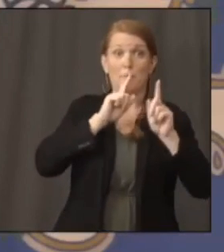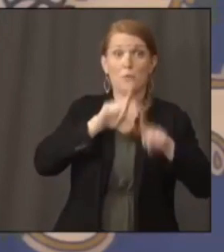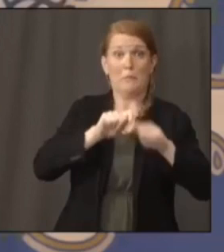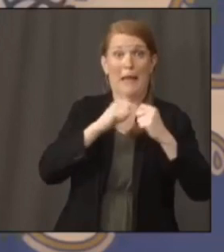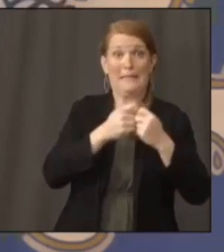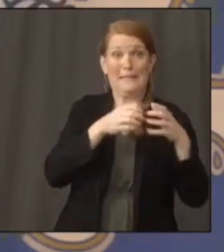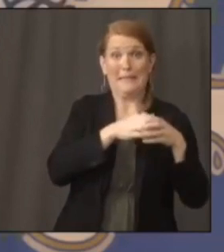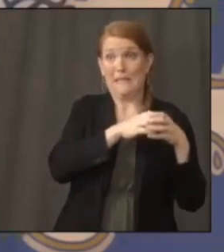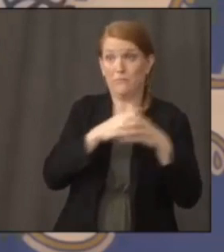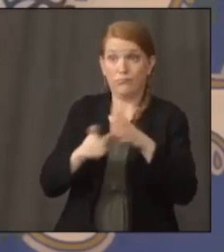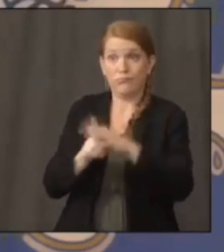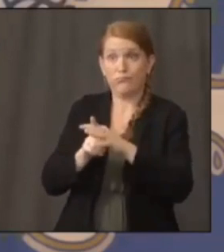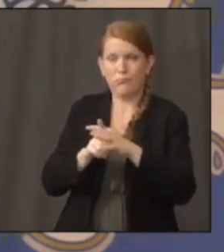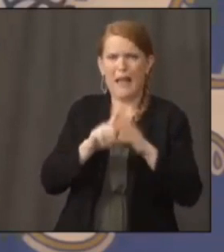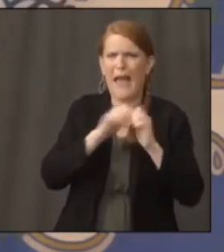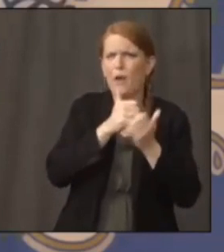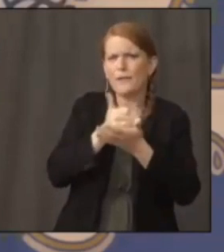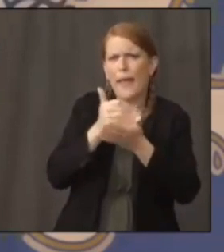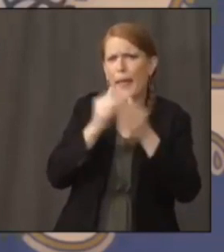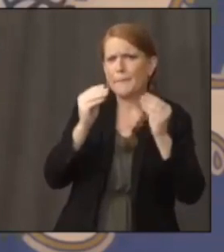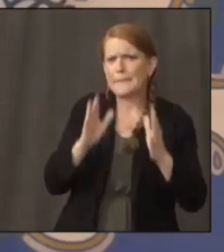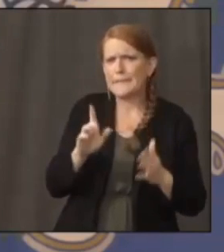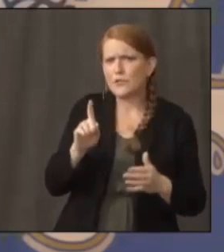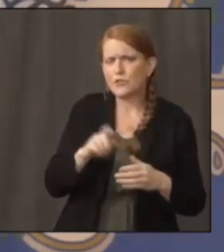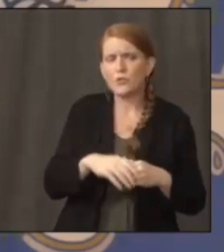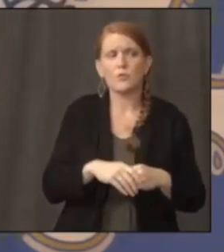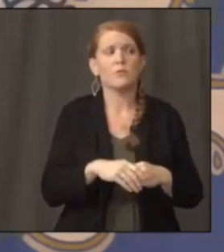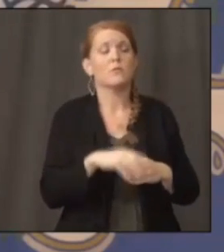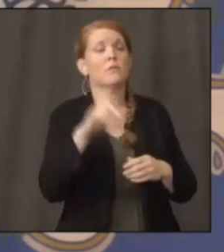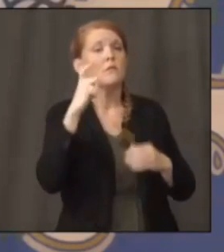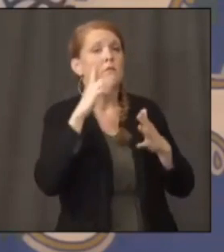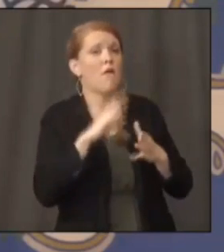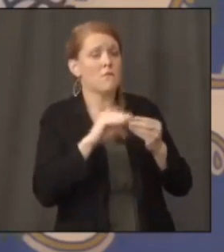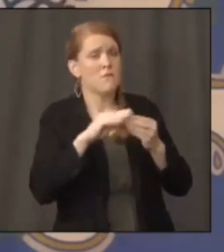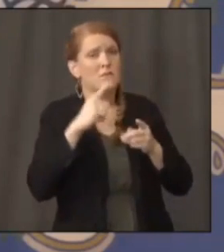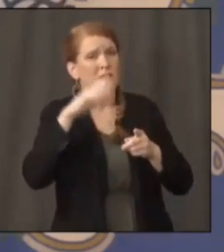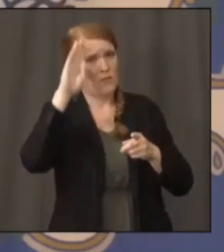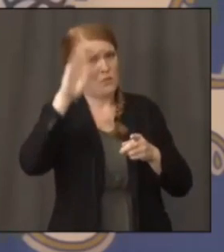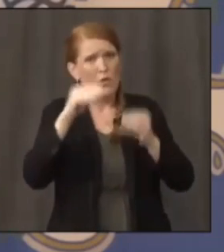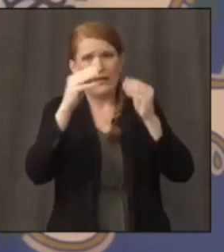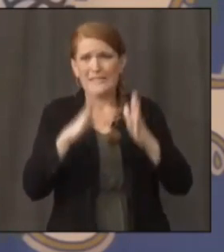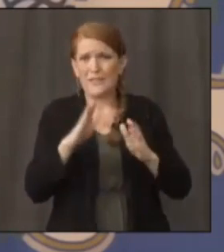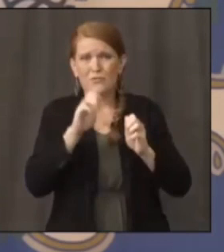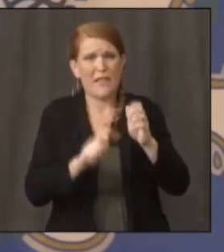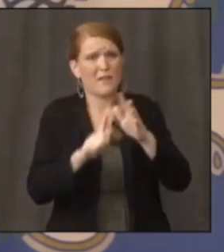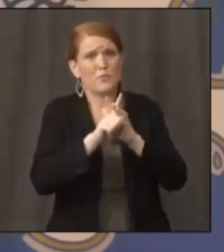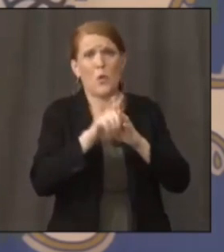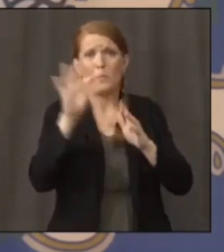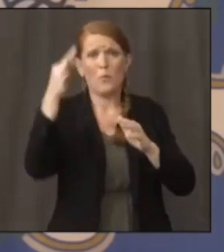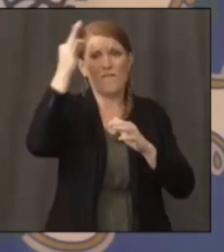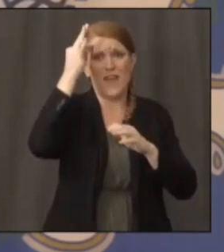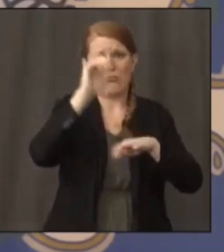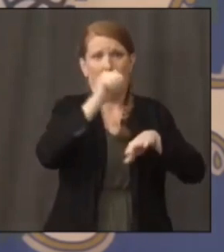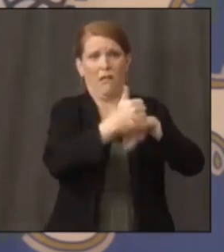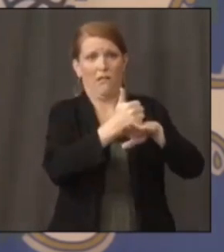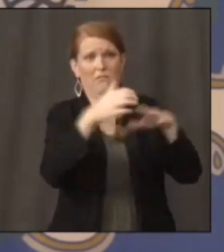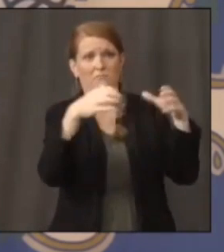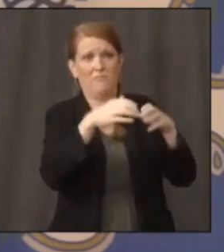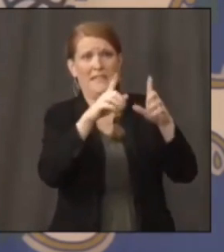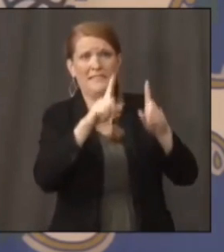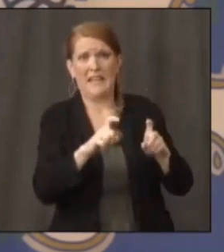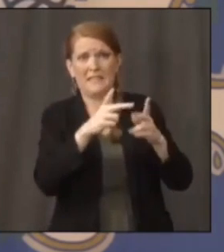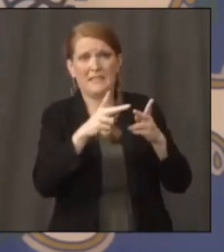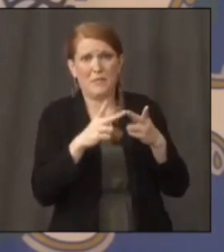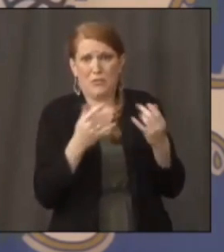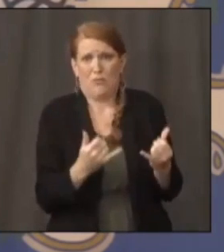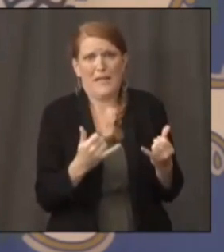team, first of all, the teachers can go to a federally qualified health center right now, get tested anytime they want to make sure they know they're safe. As